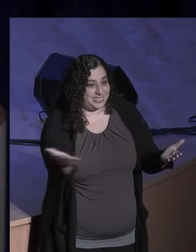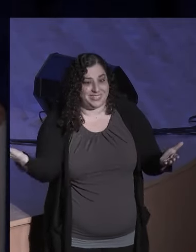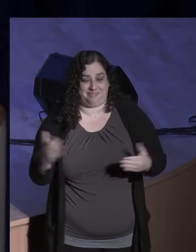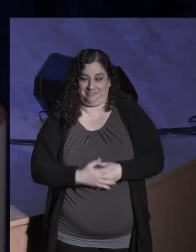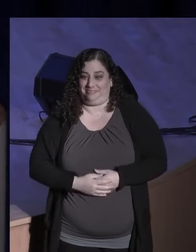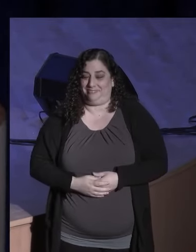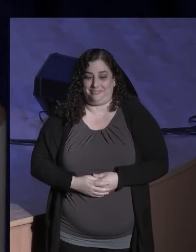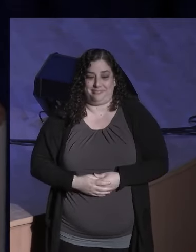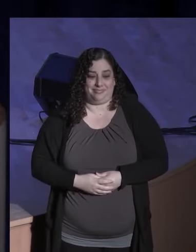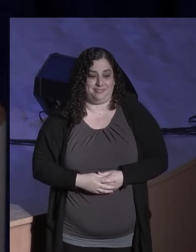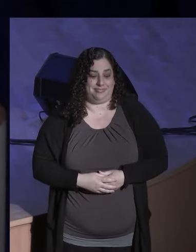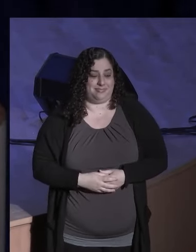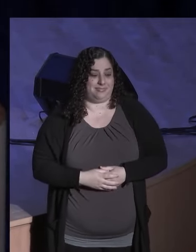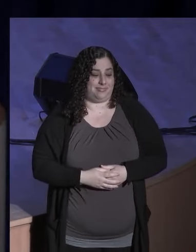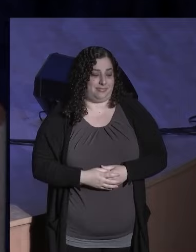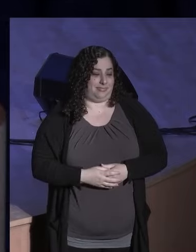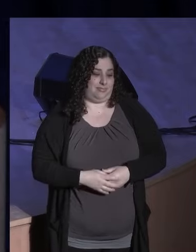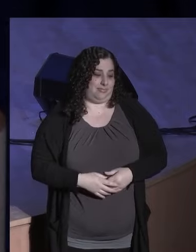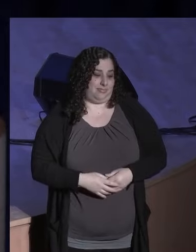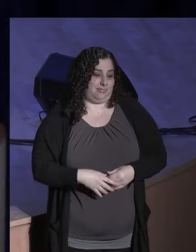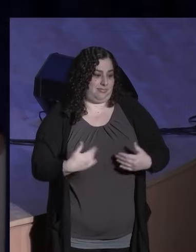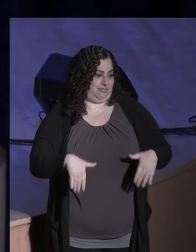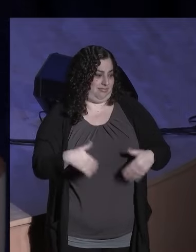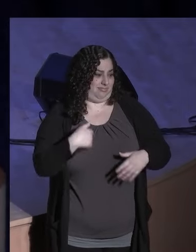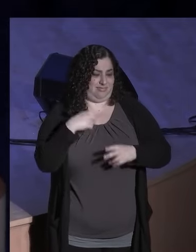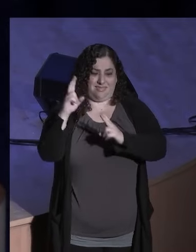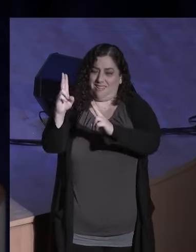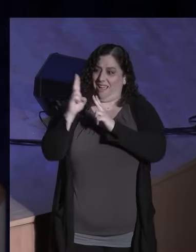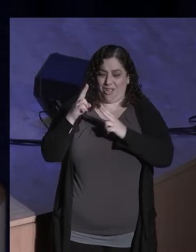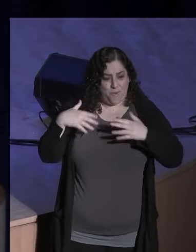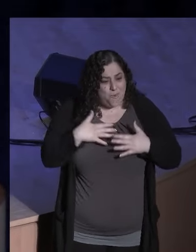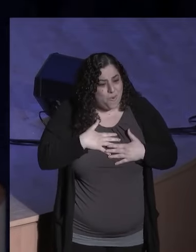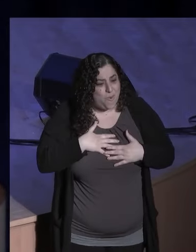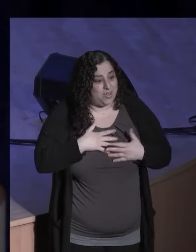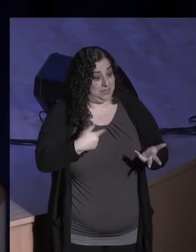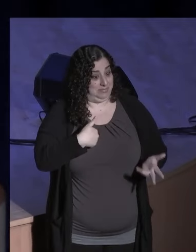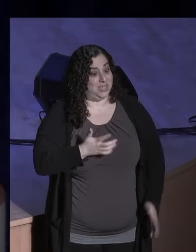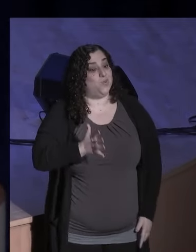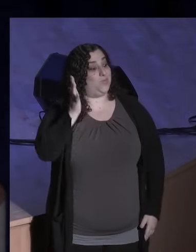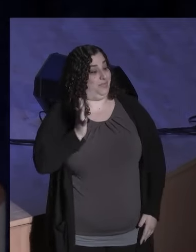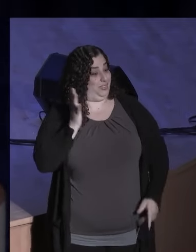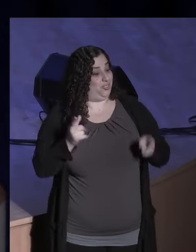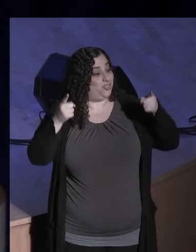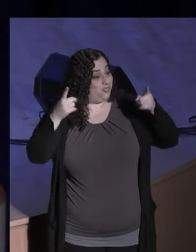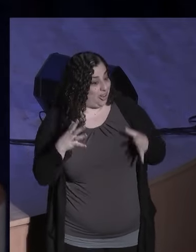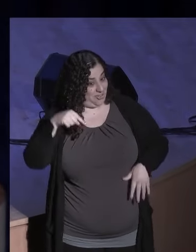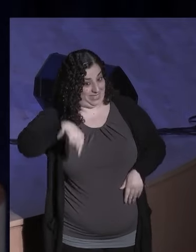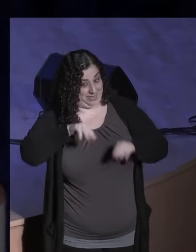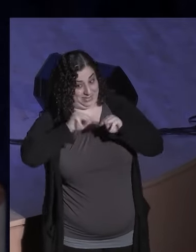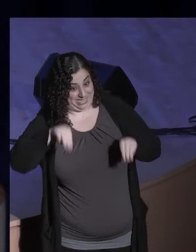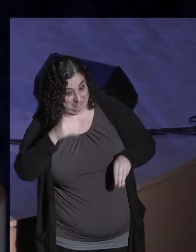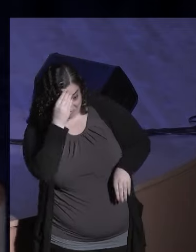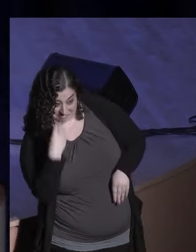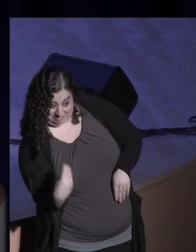I also had the honor of being director of this museum for 14 years. And so it's great, as always, to be back